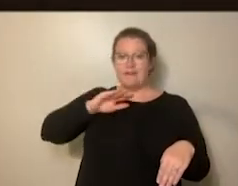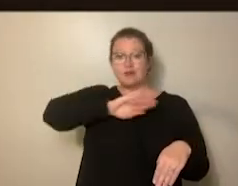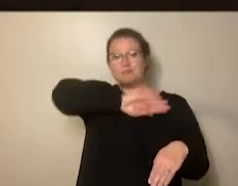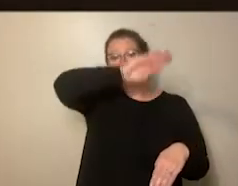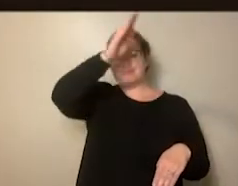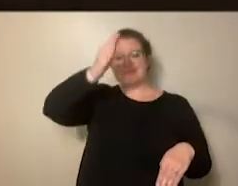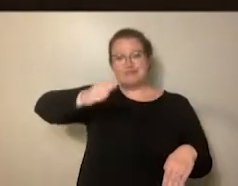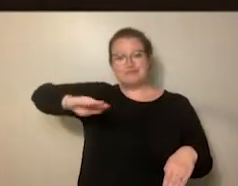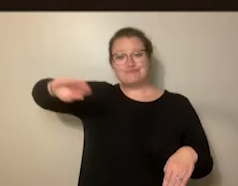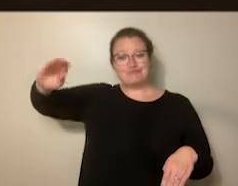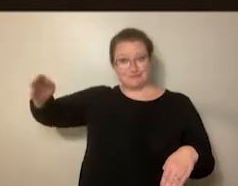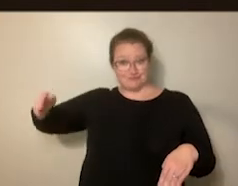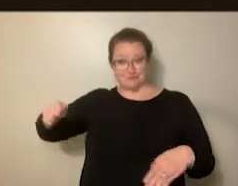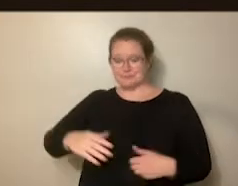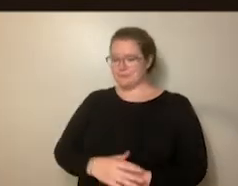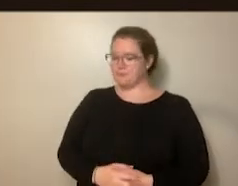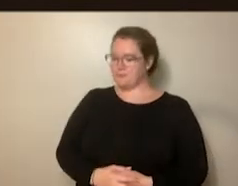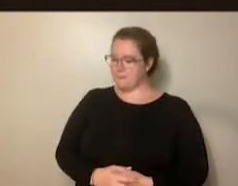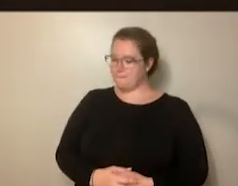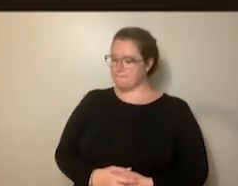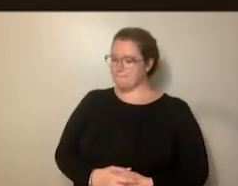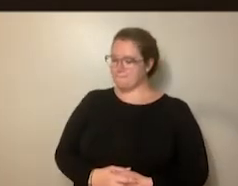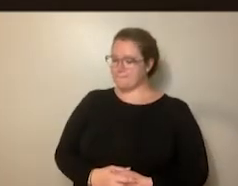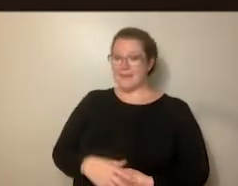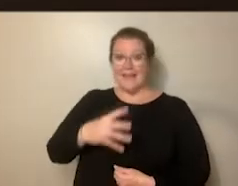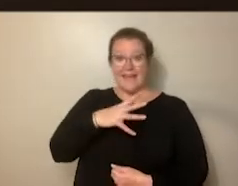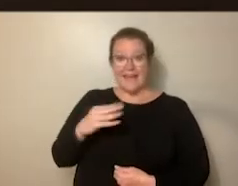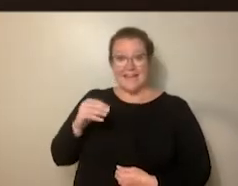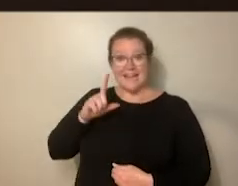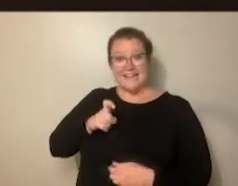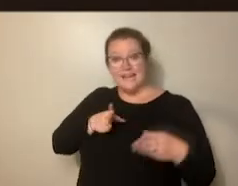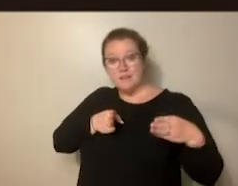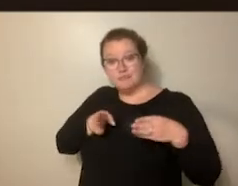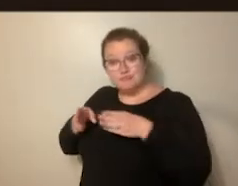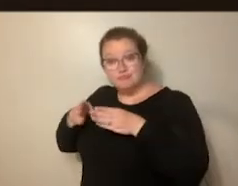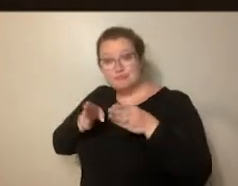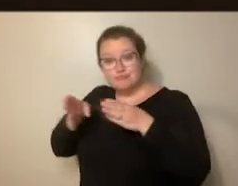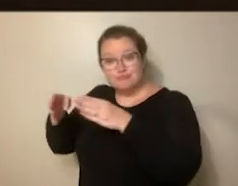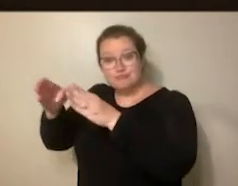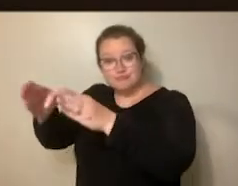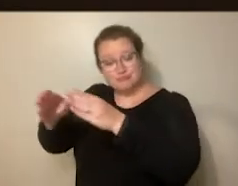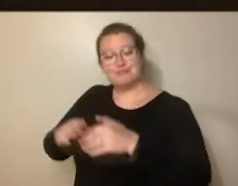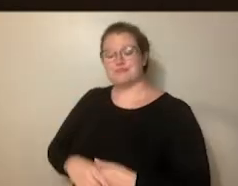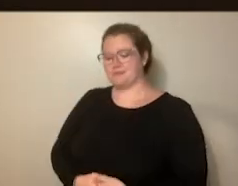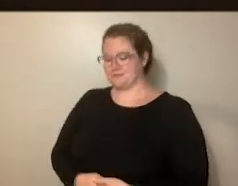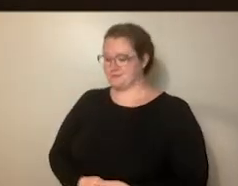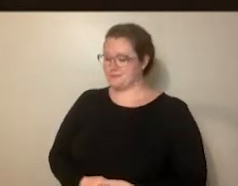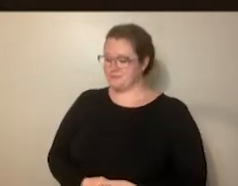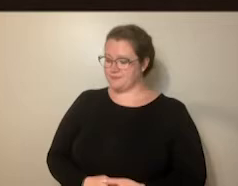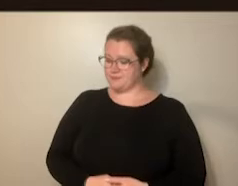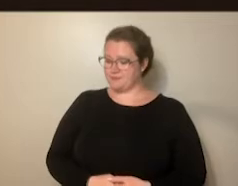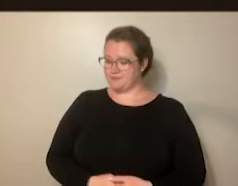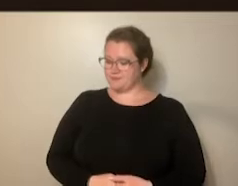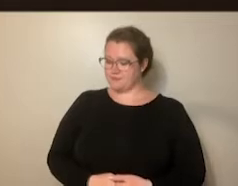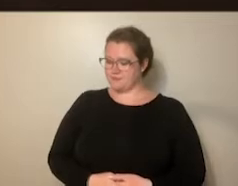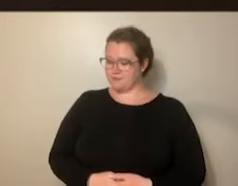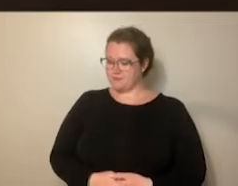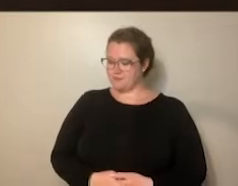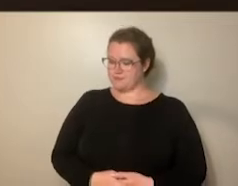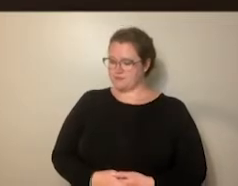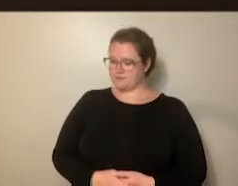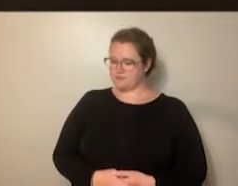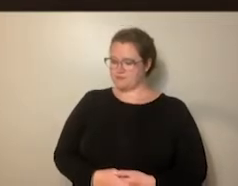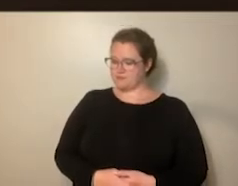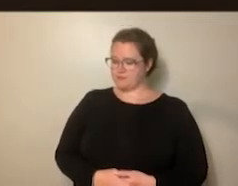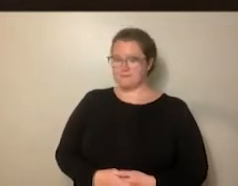hill and have a pathway from the barn to the pasture where the cows